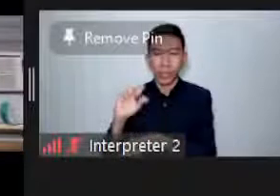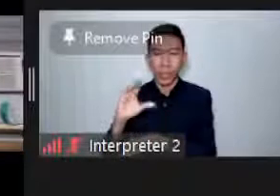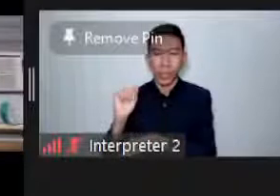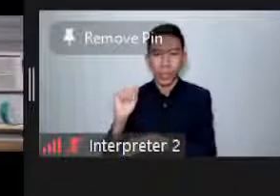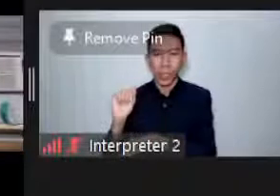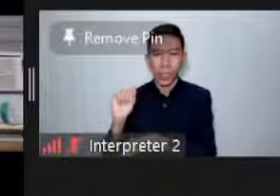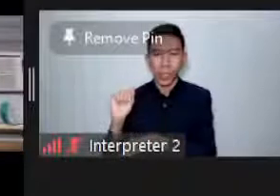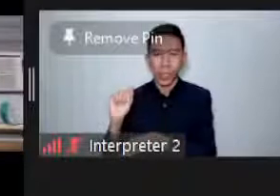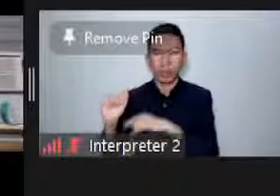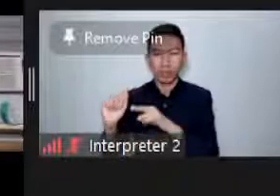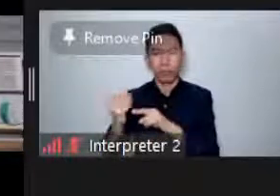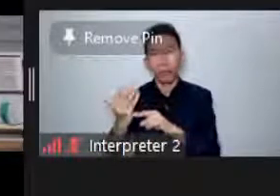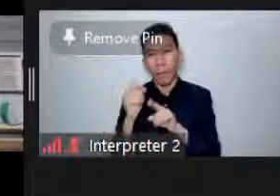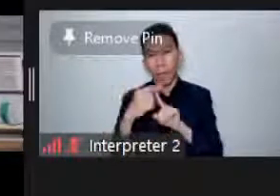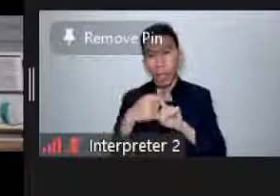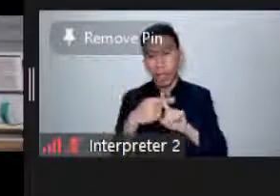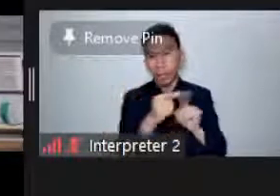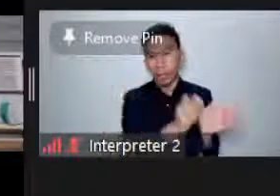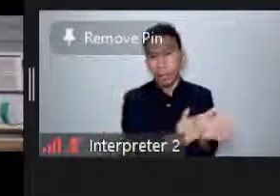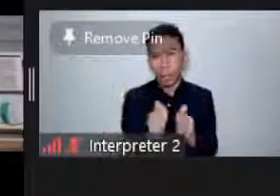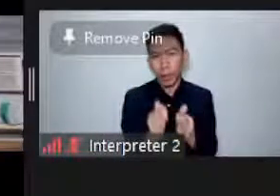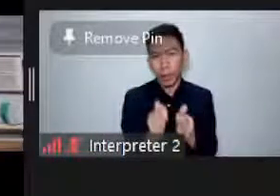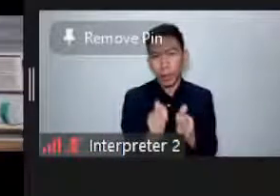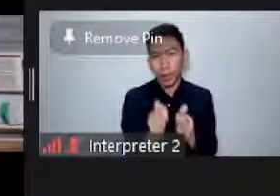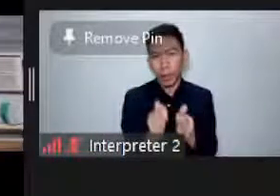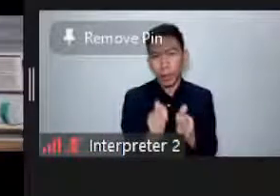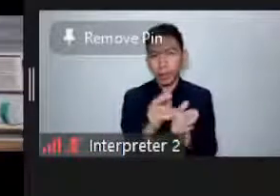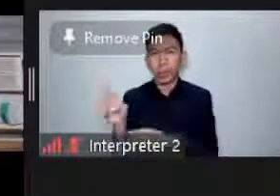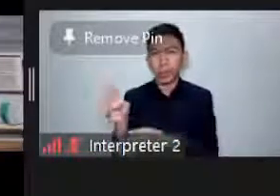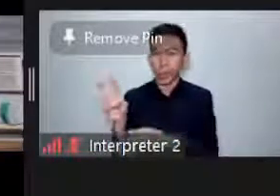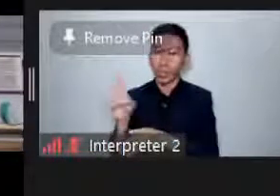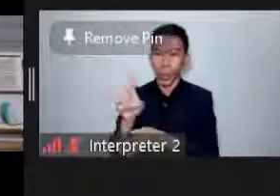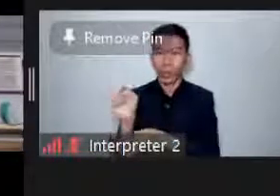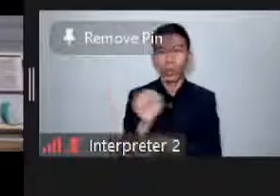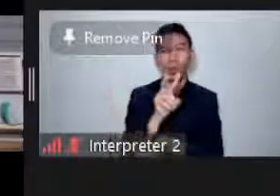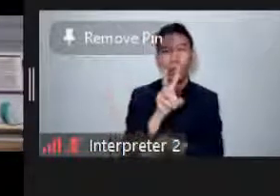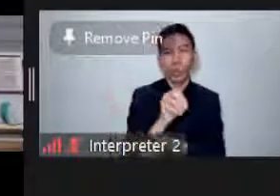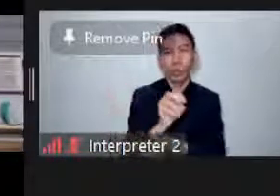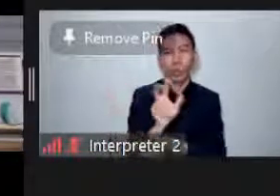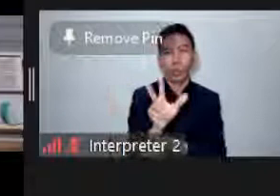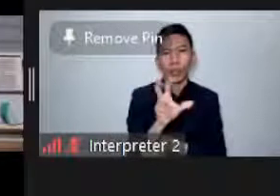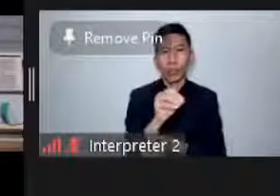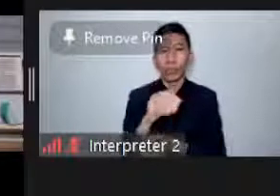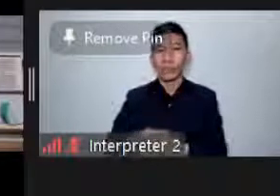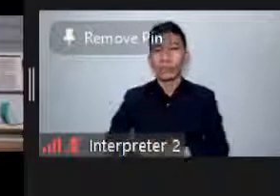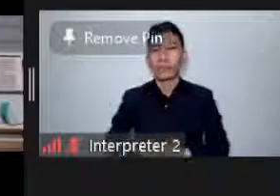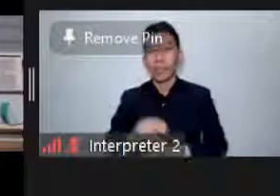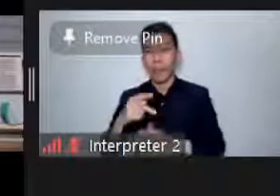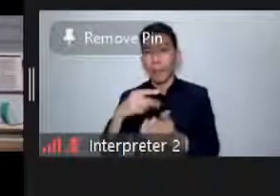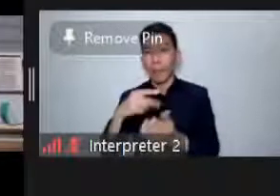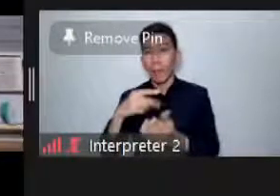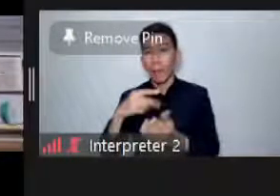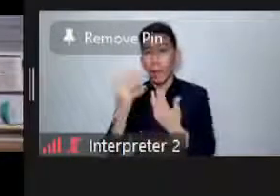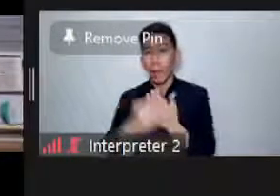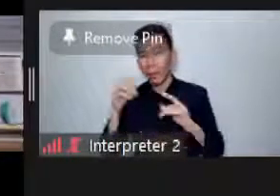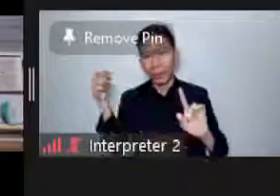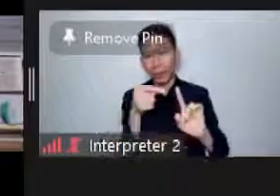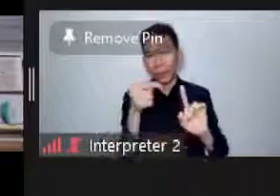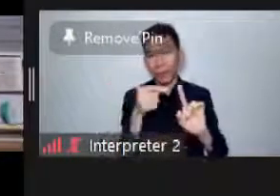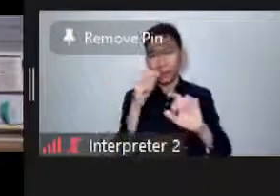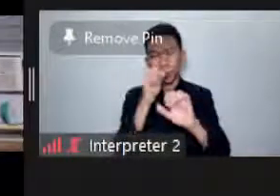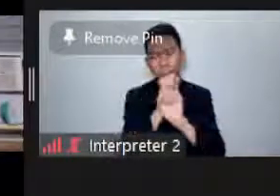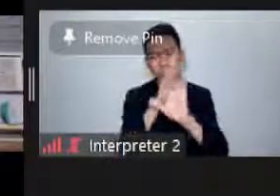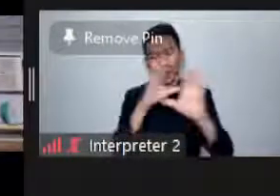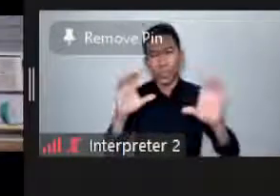Plan 2021 to 2030. The vision of the program, which is Cancer-Free Philippines, Philippines Free